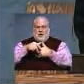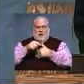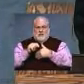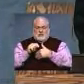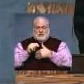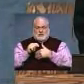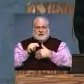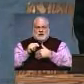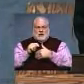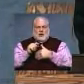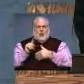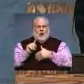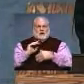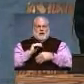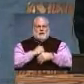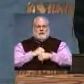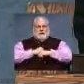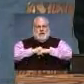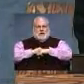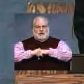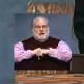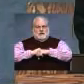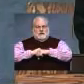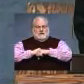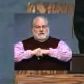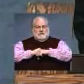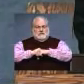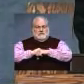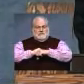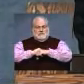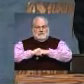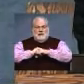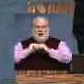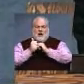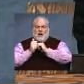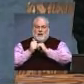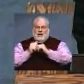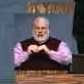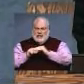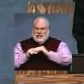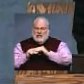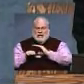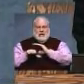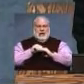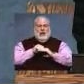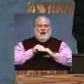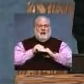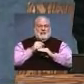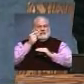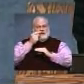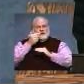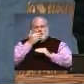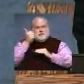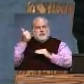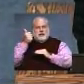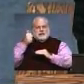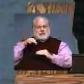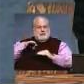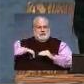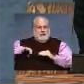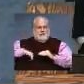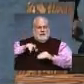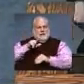things that protect us? How can we get out of our neighborhood? Let's all work together and think about what's best for Little Rock.